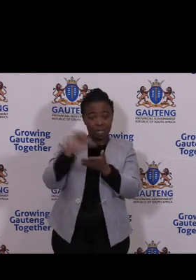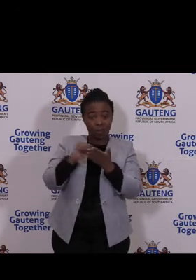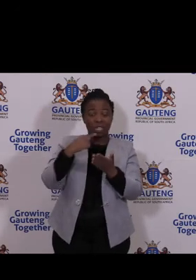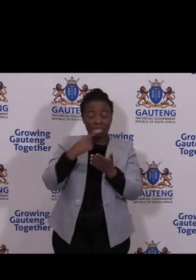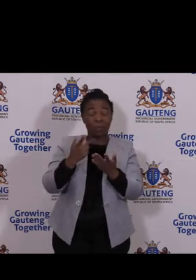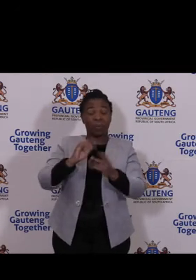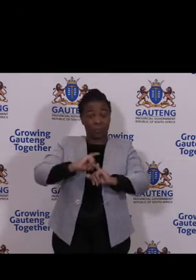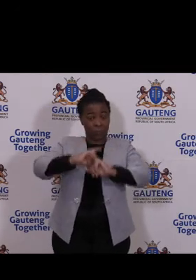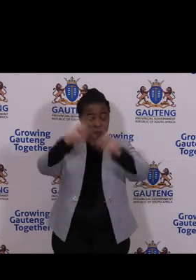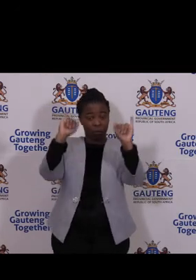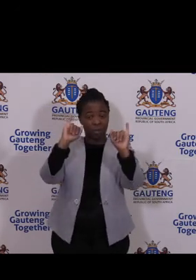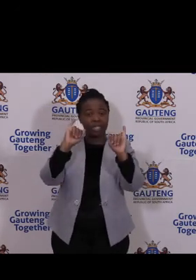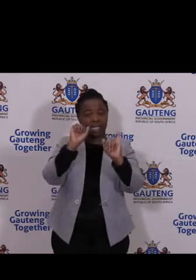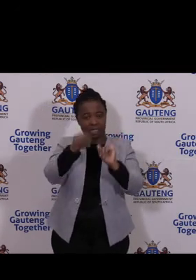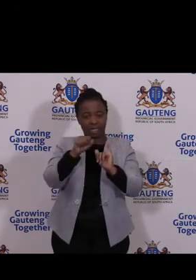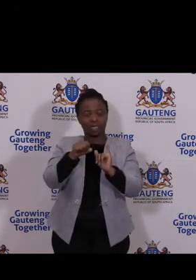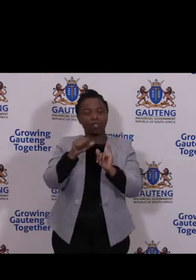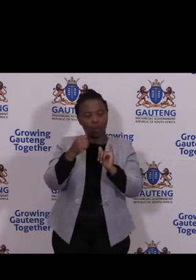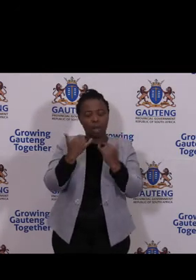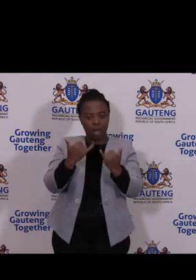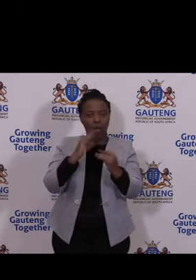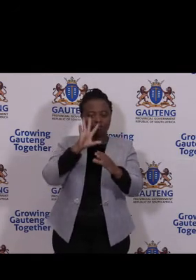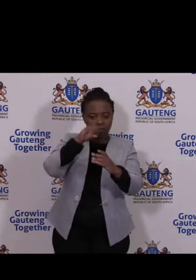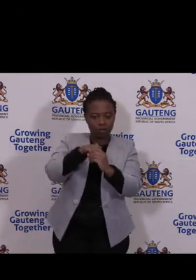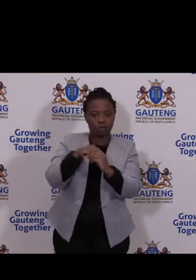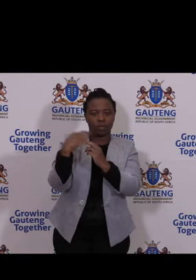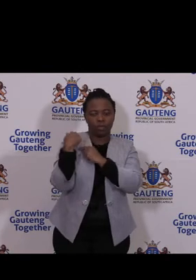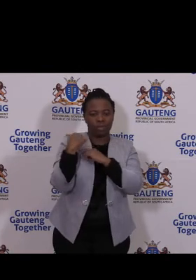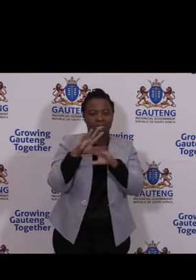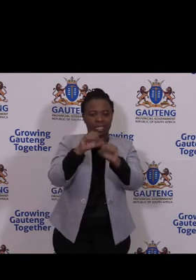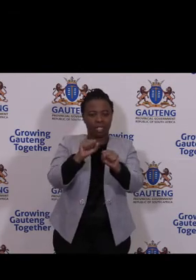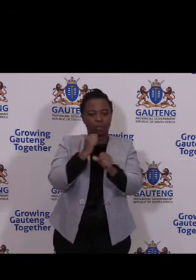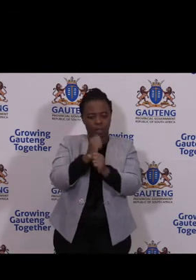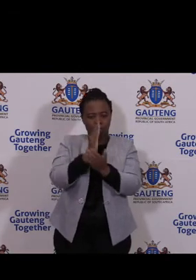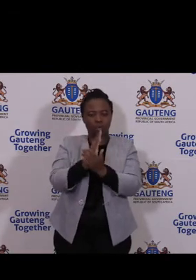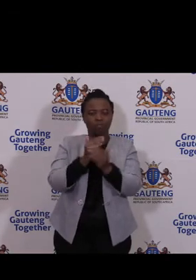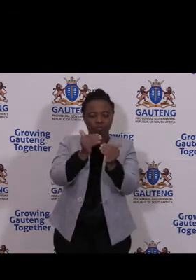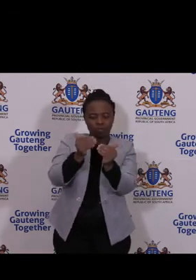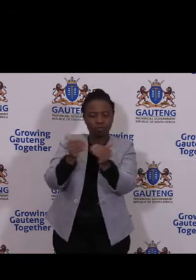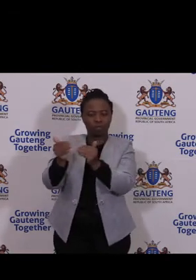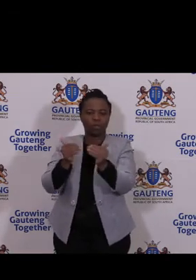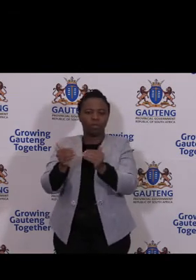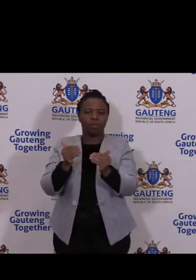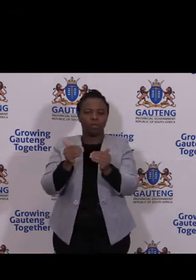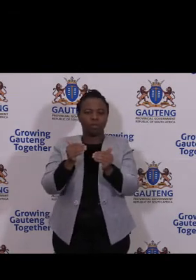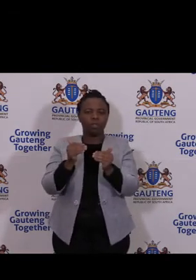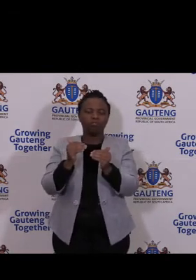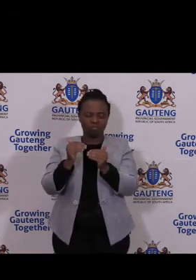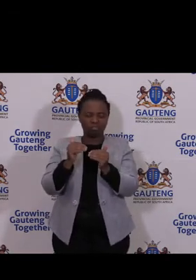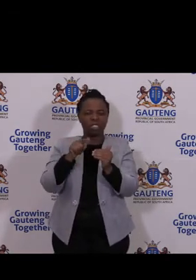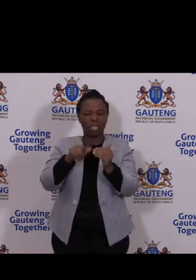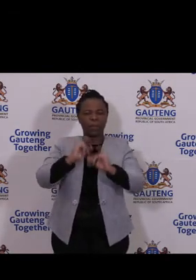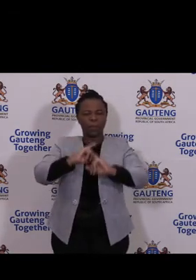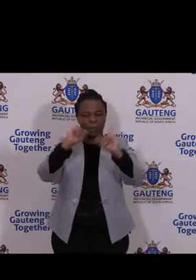to play a part to weather the storm and make sure that we're able to deal with the storm as it goes. This is